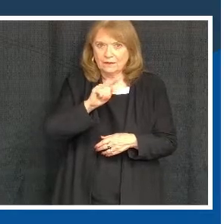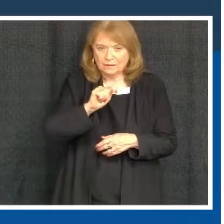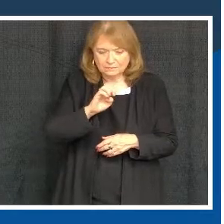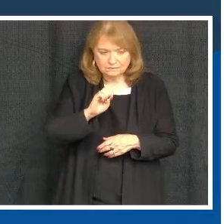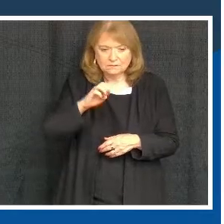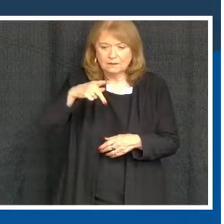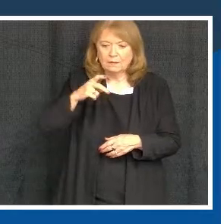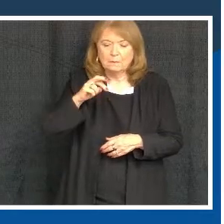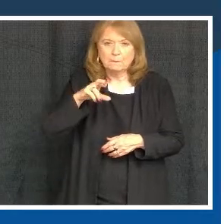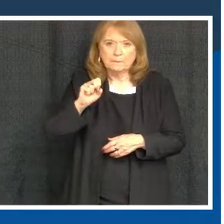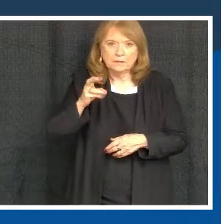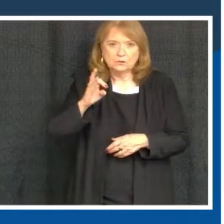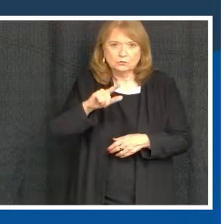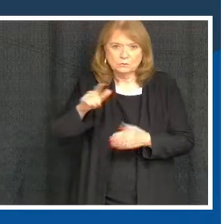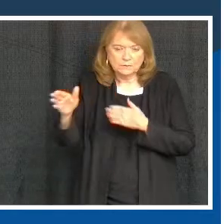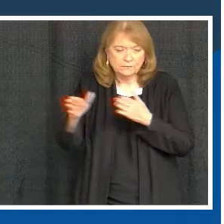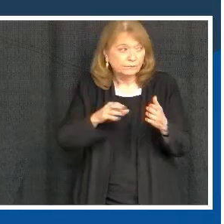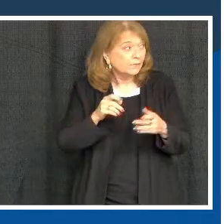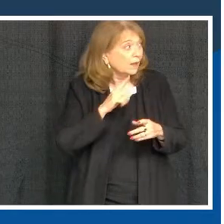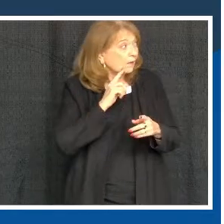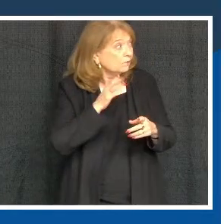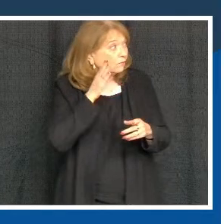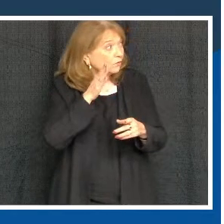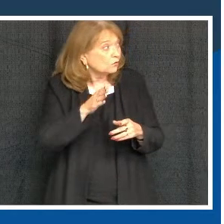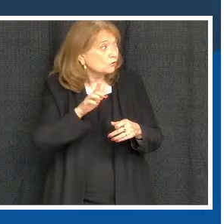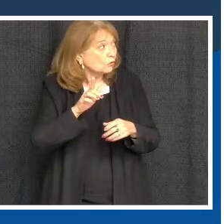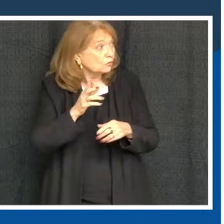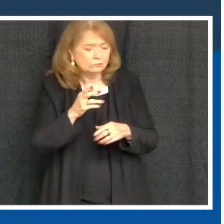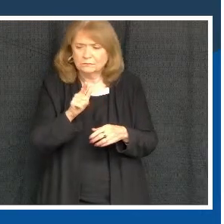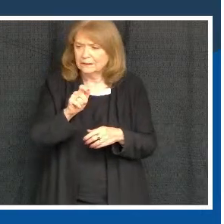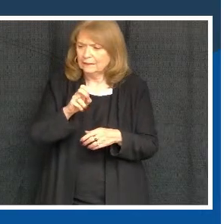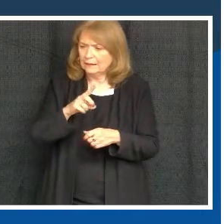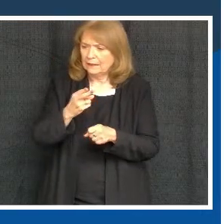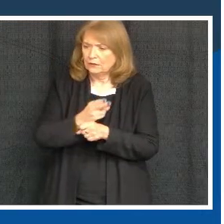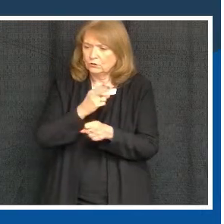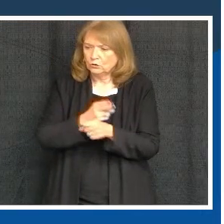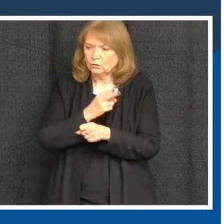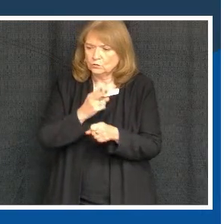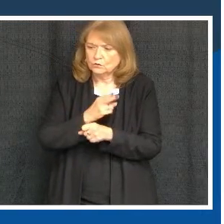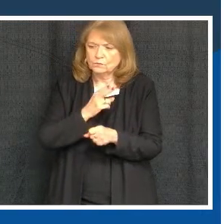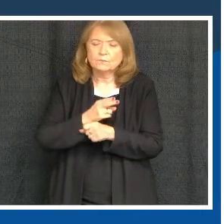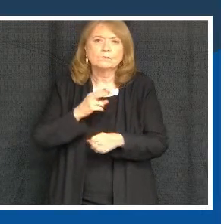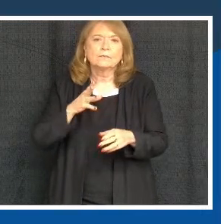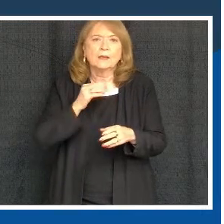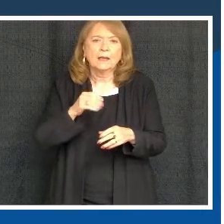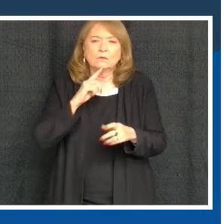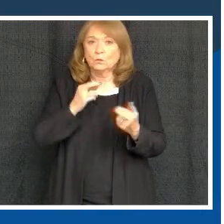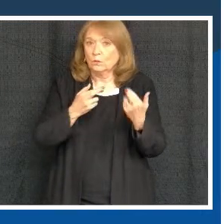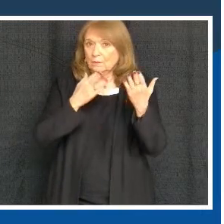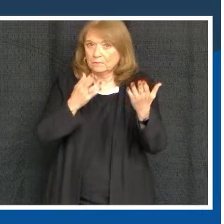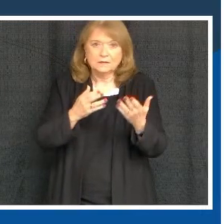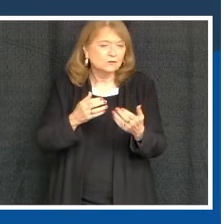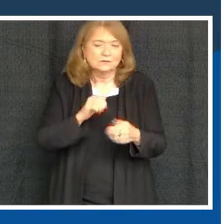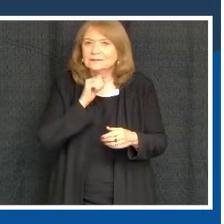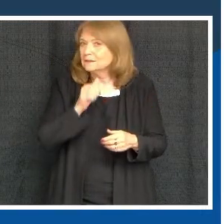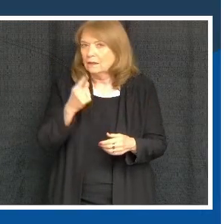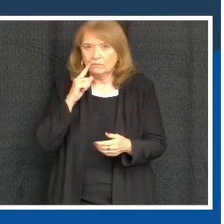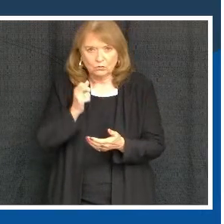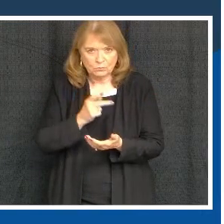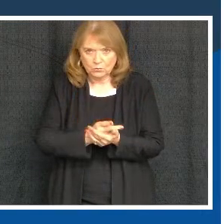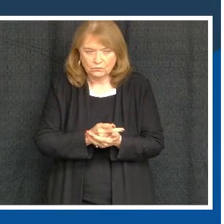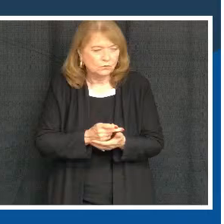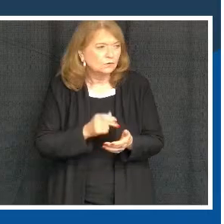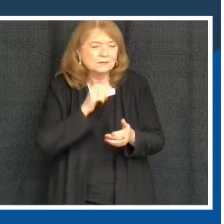suburban neighborhood future land use designation. Staff's recommendation is disapproval. The request is